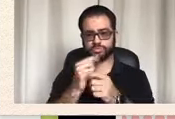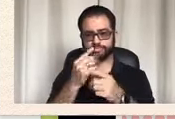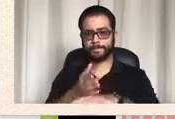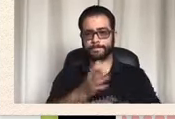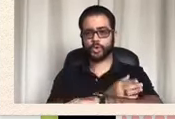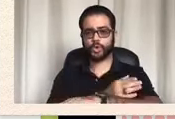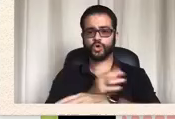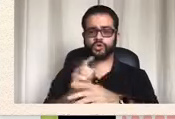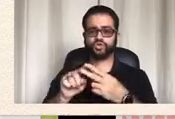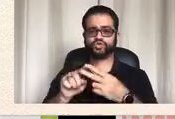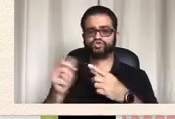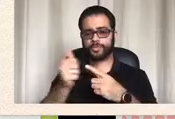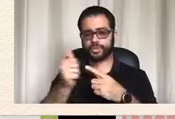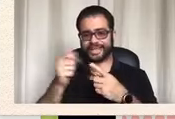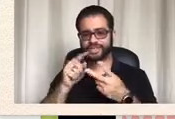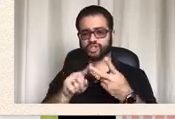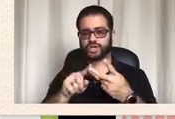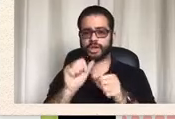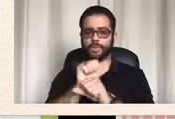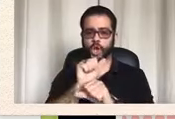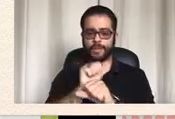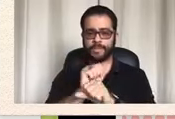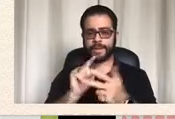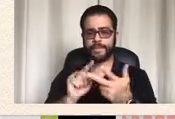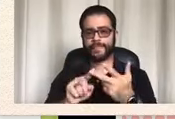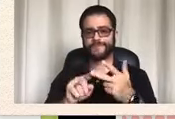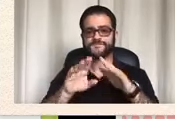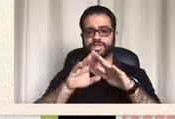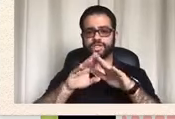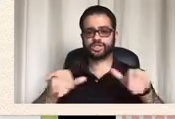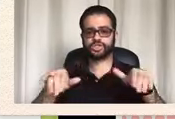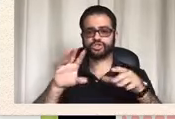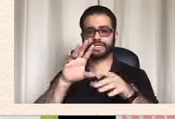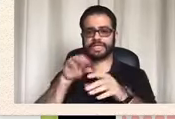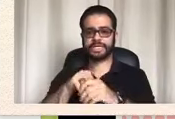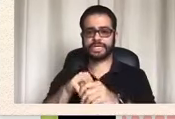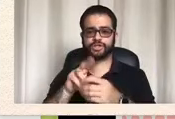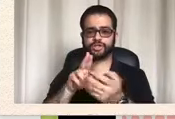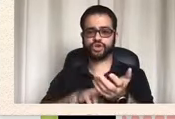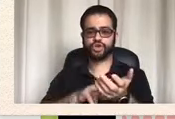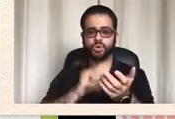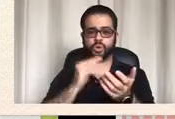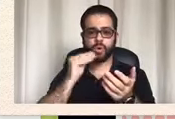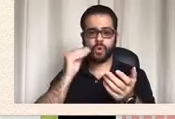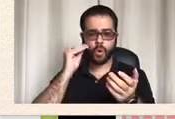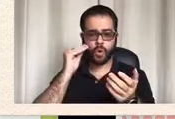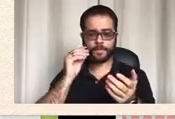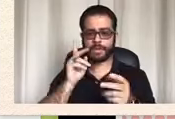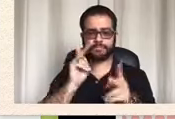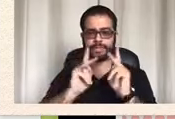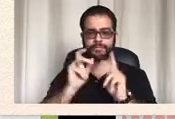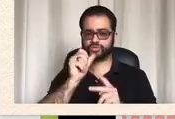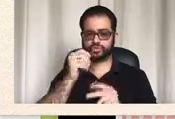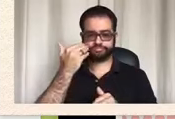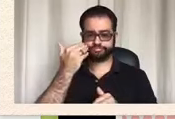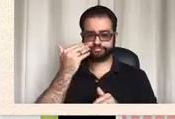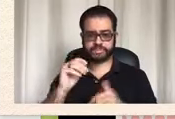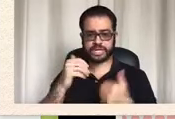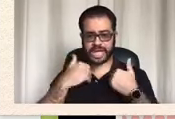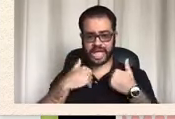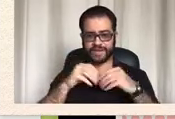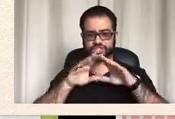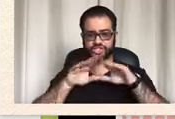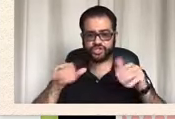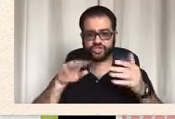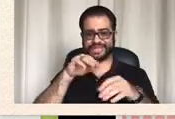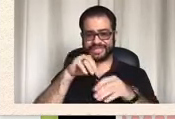employment. We've worked on children in nursing homes. A lot of people don't even realize that there are children in nursing homes,